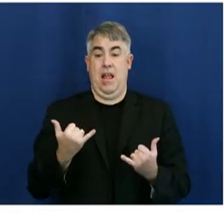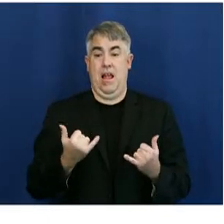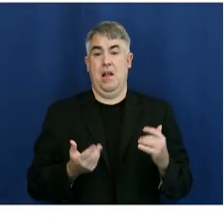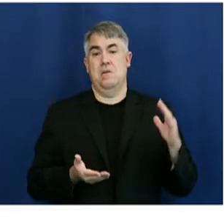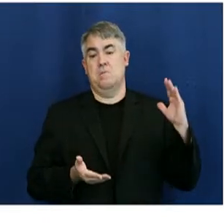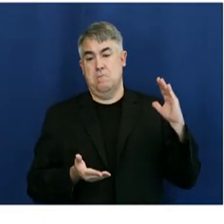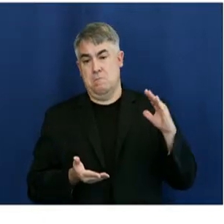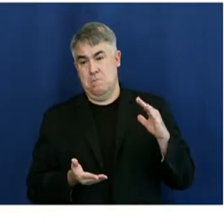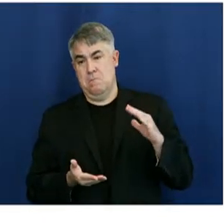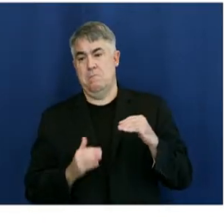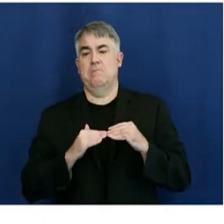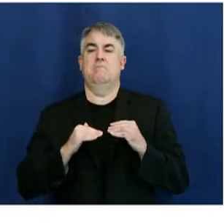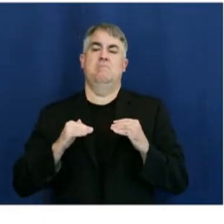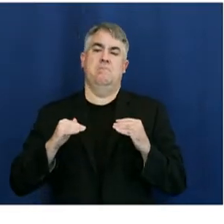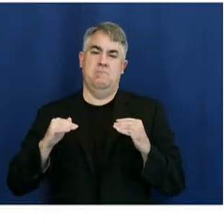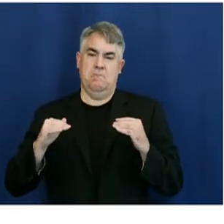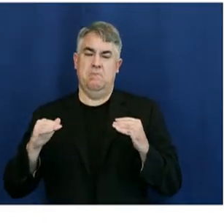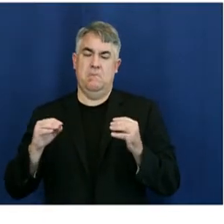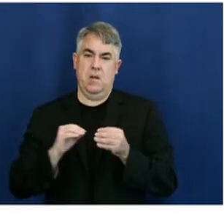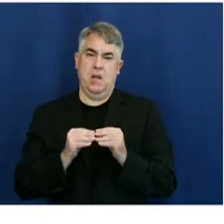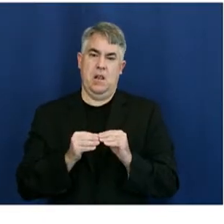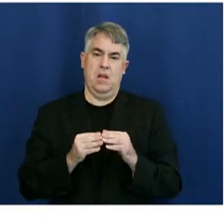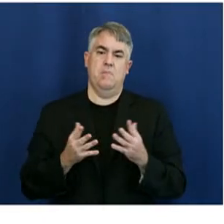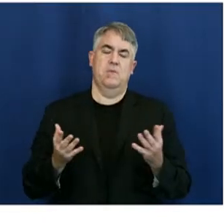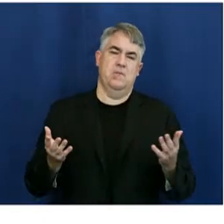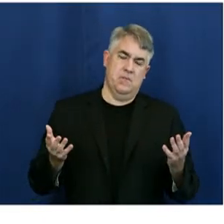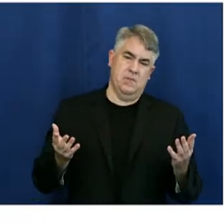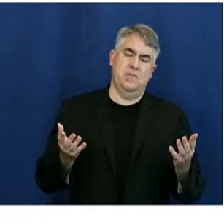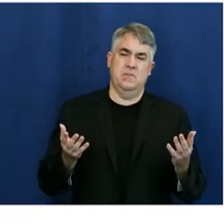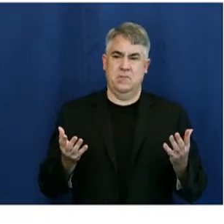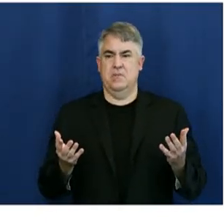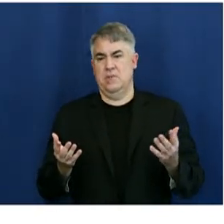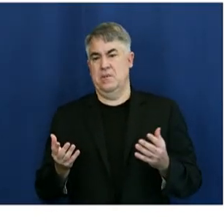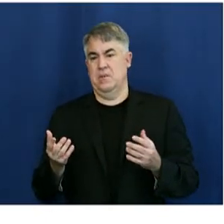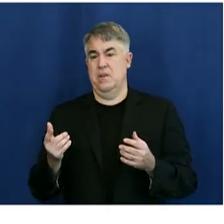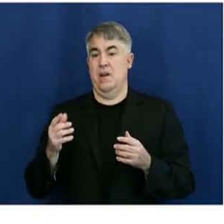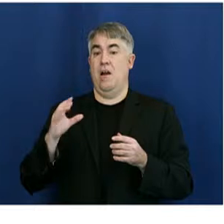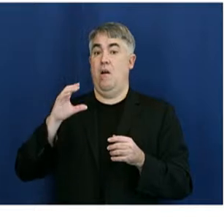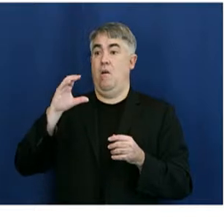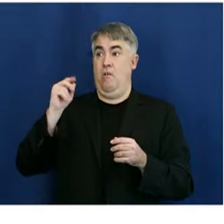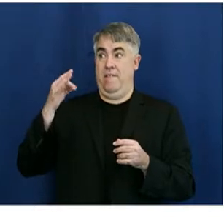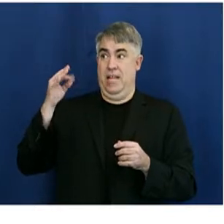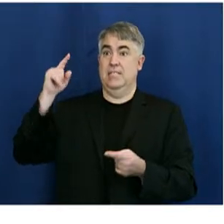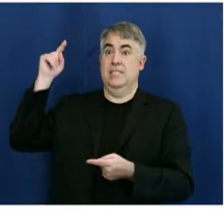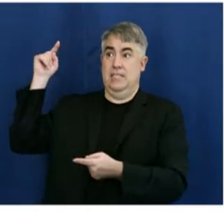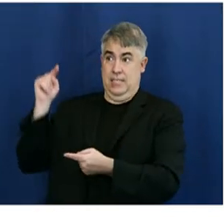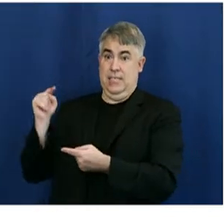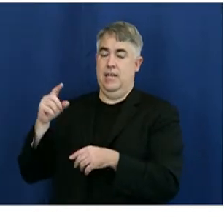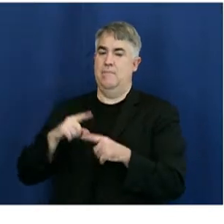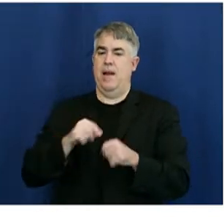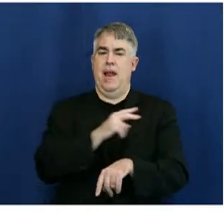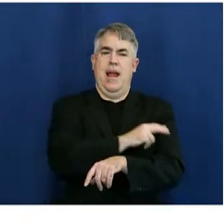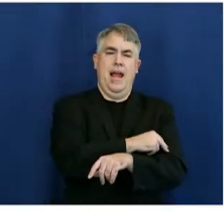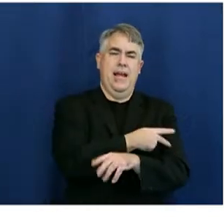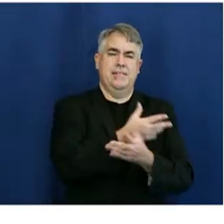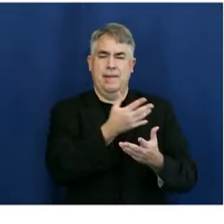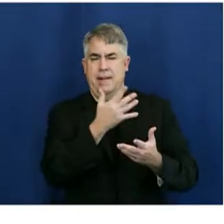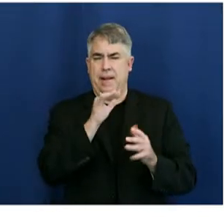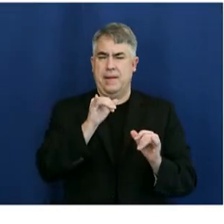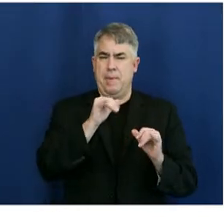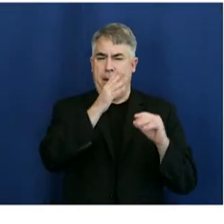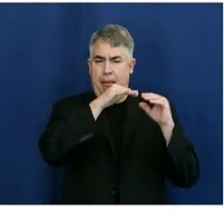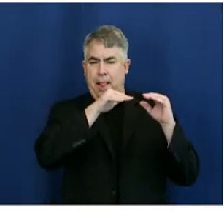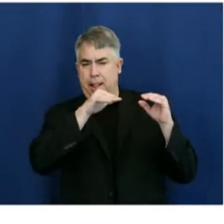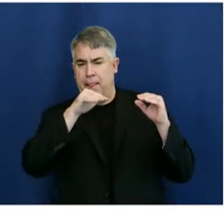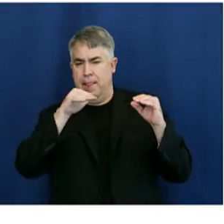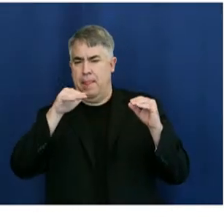would probably be the best way to describe it. It doesn't match the downward trajectory in cases, but again, there's a lag in terms of what we see in hospitalizations